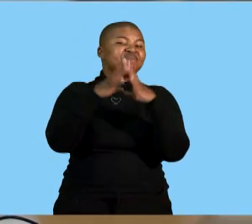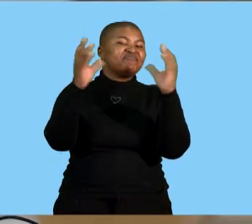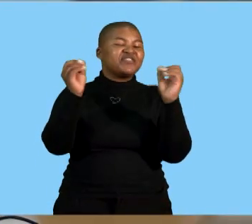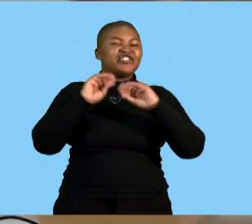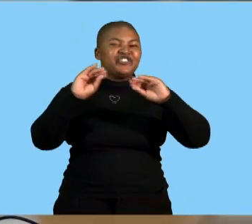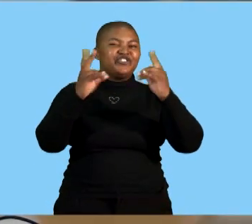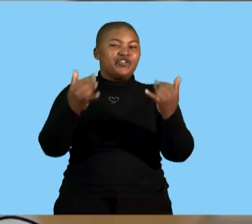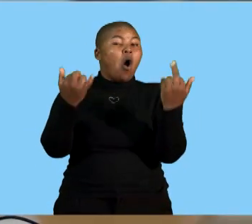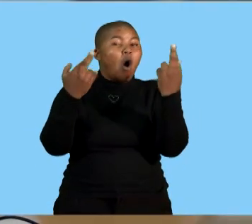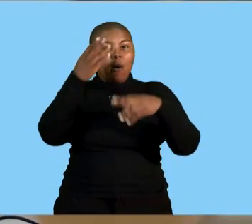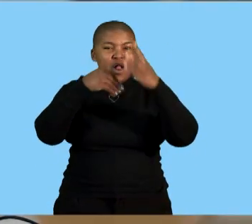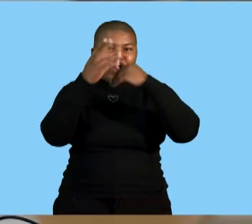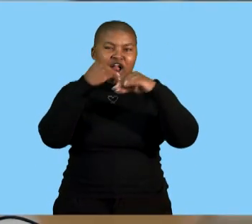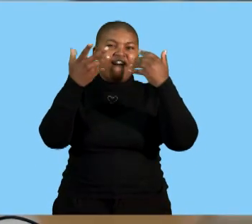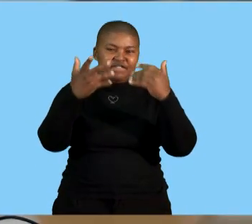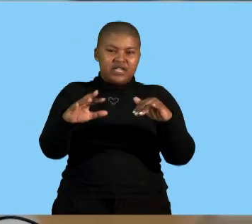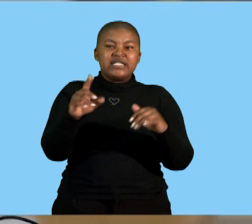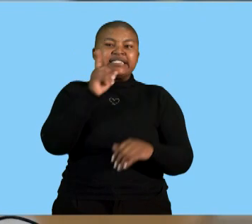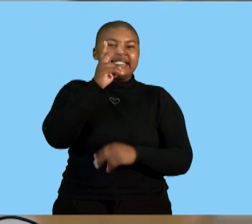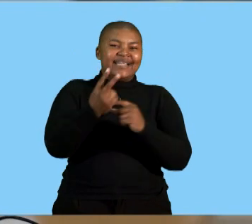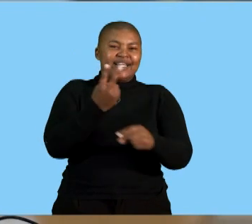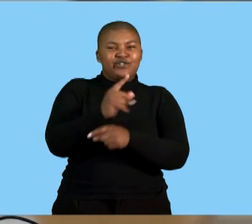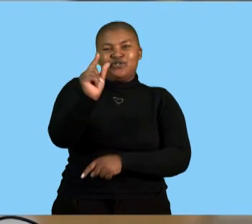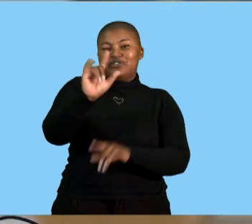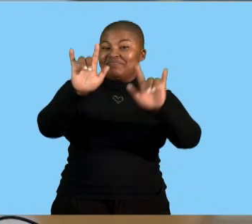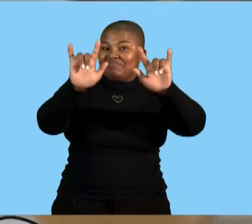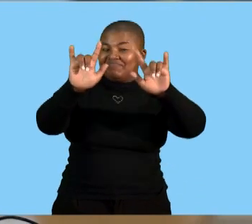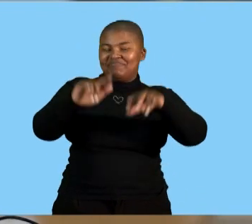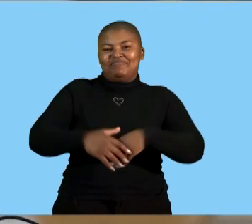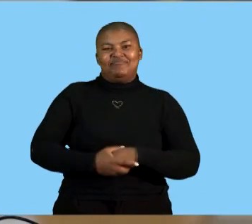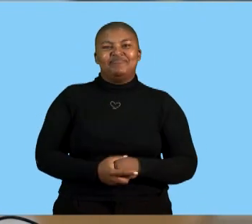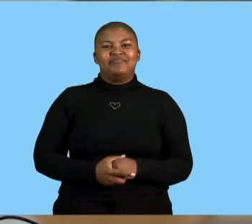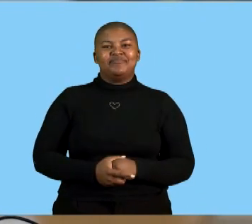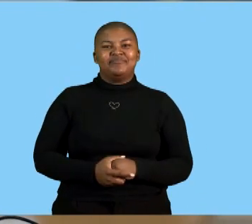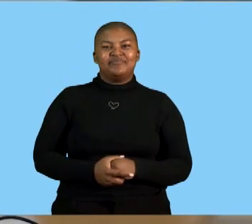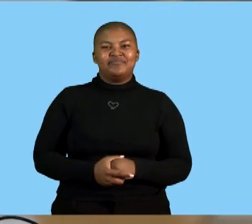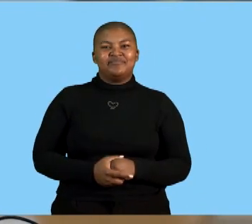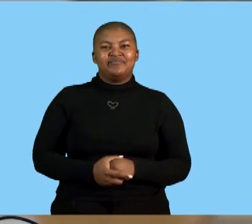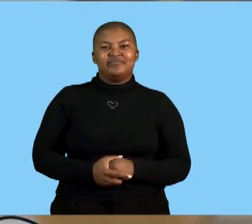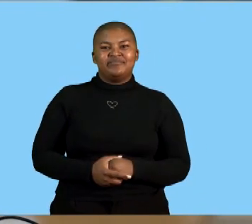the end of today's lesson. I hope you learned something. See you again soon. Goodbye.